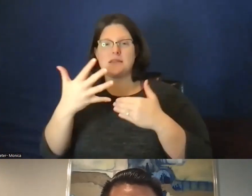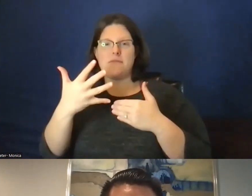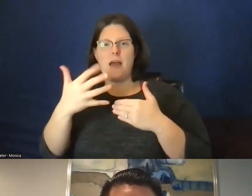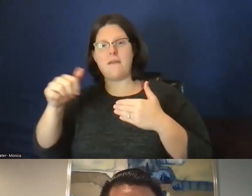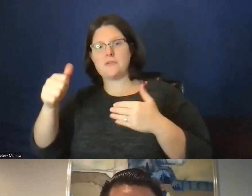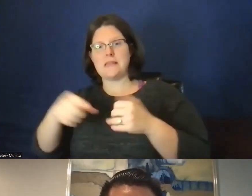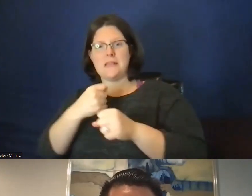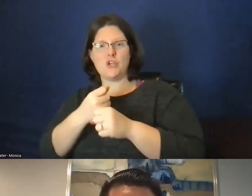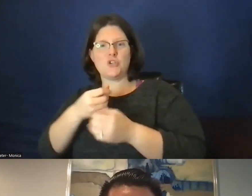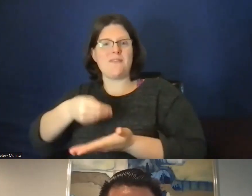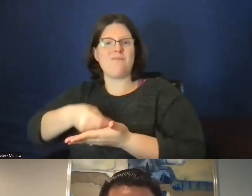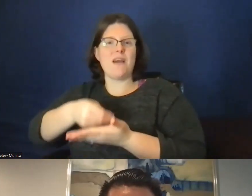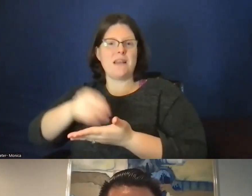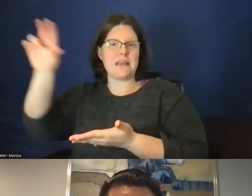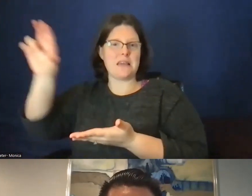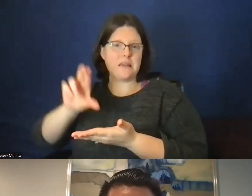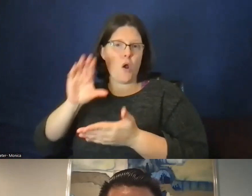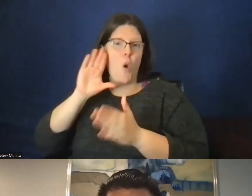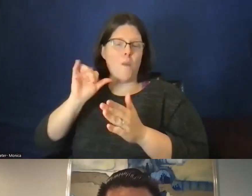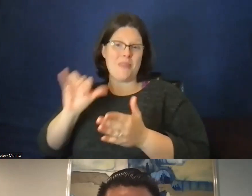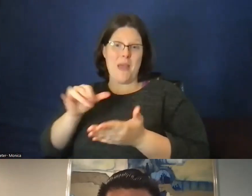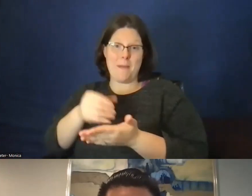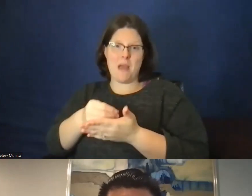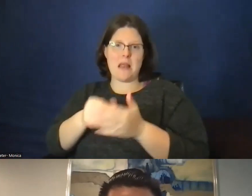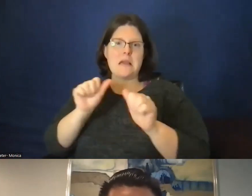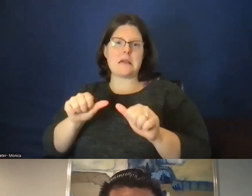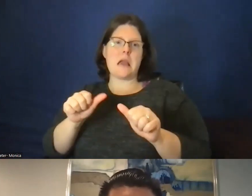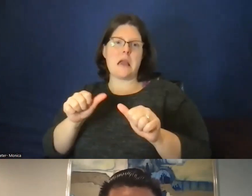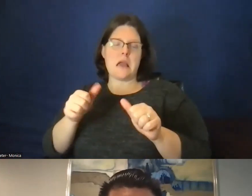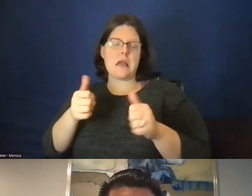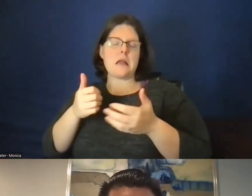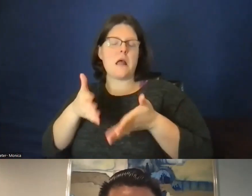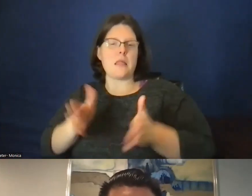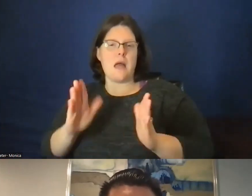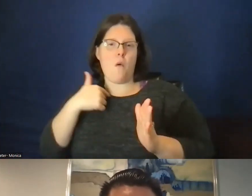wrote. Hopefully we'll be able to conduct those kind of studies.